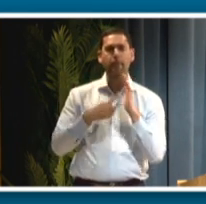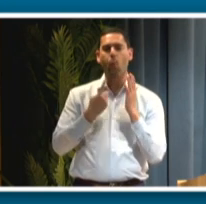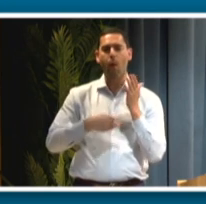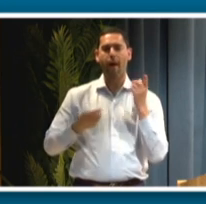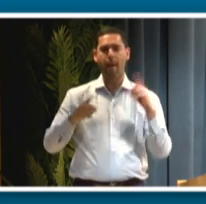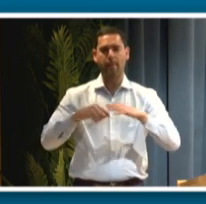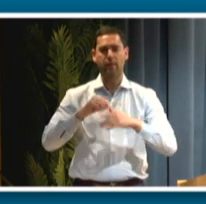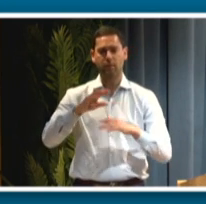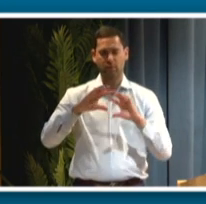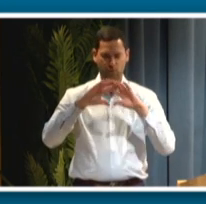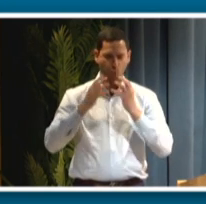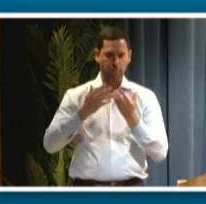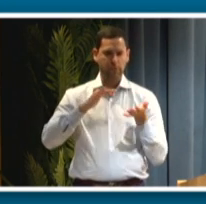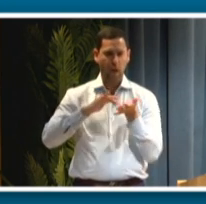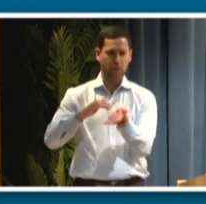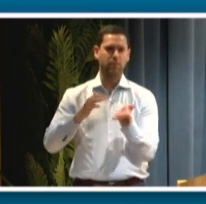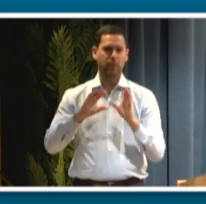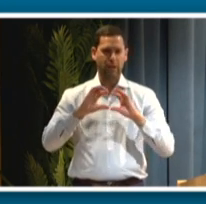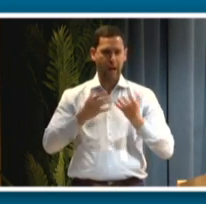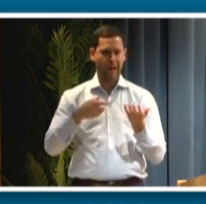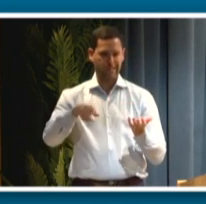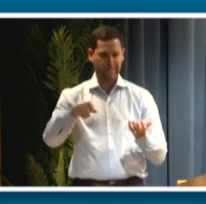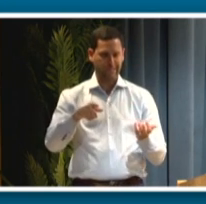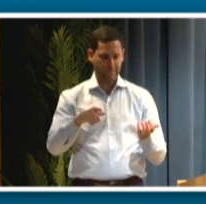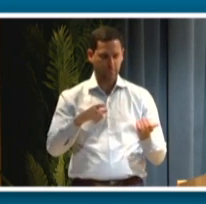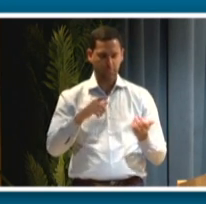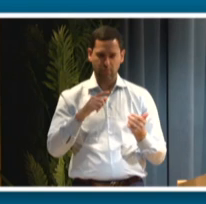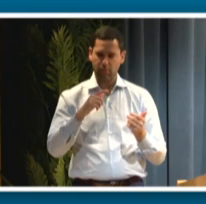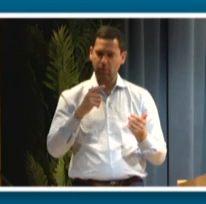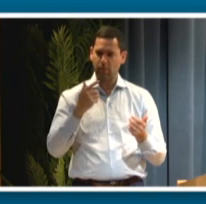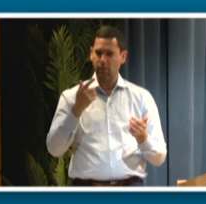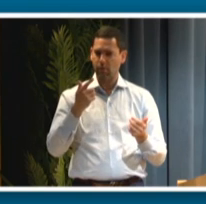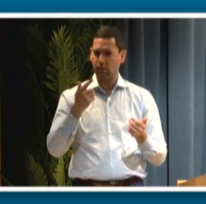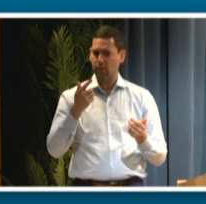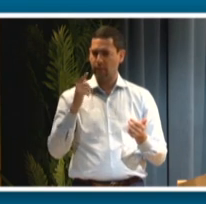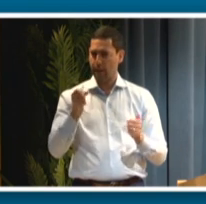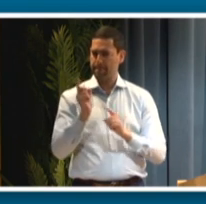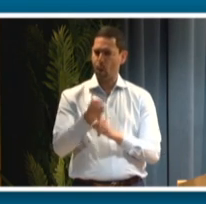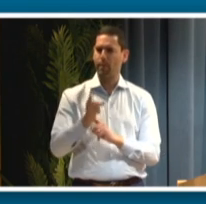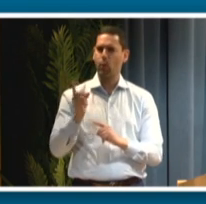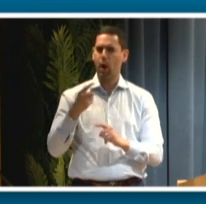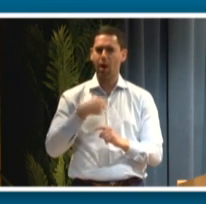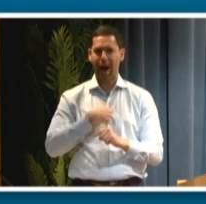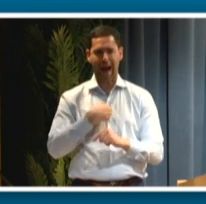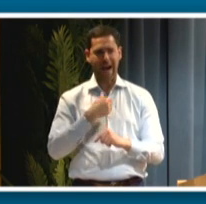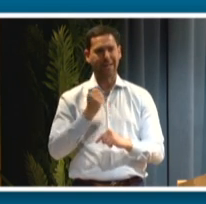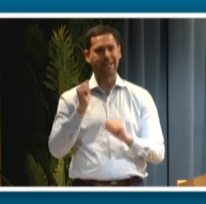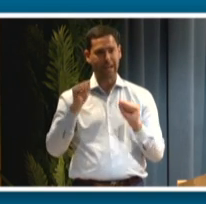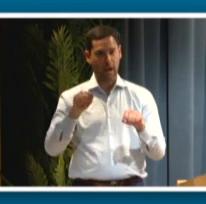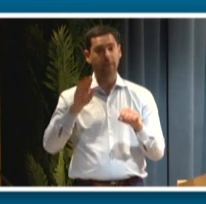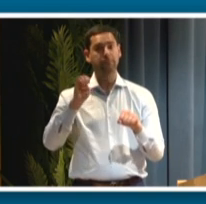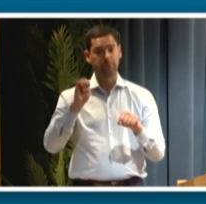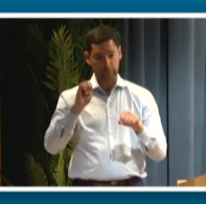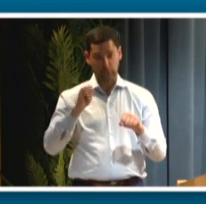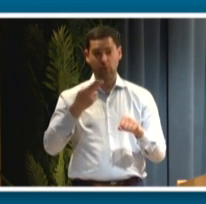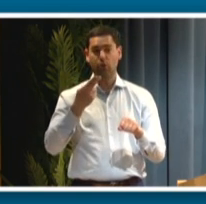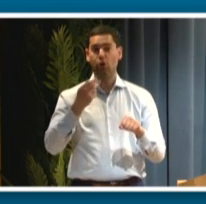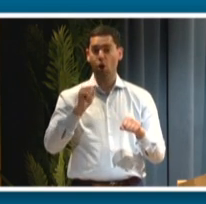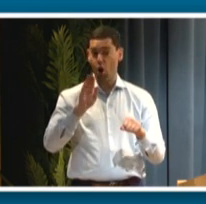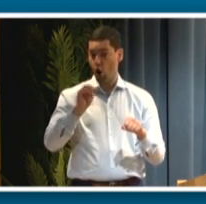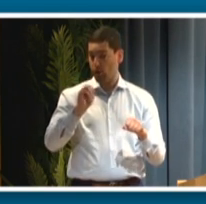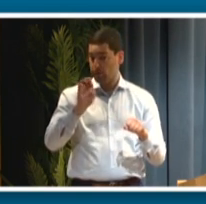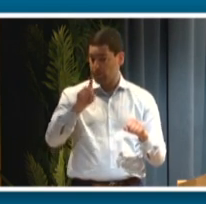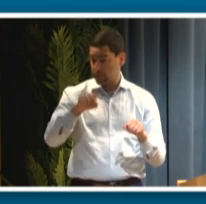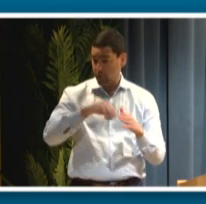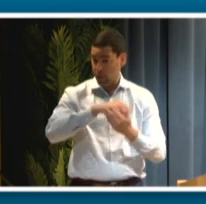of resonance that I can be both a harmed person in the world and someone who's harmful because of my cowardice, and breaking down